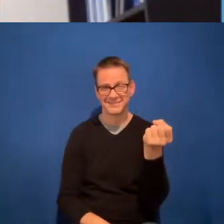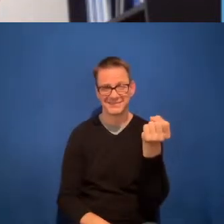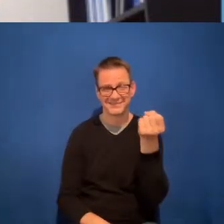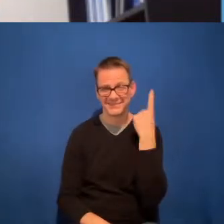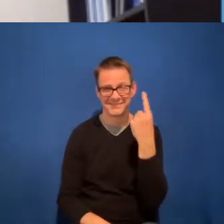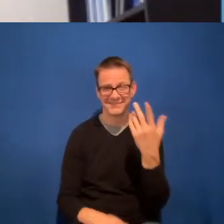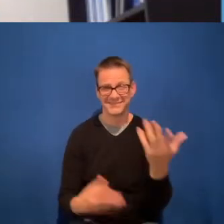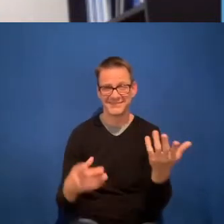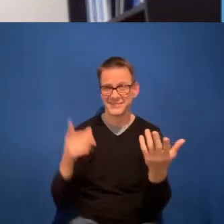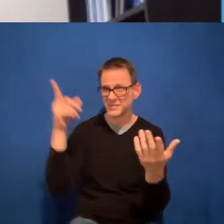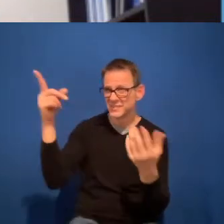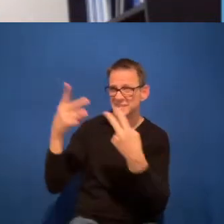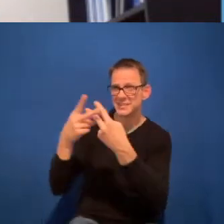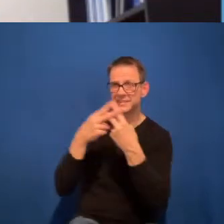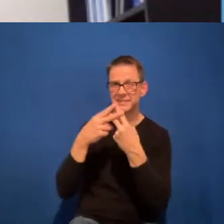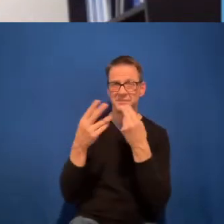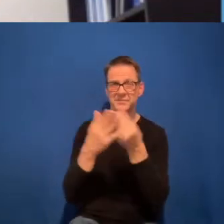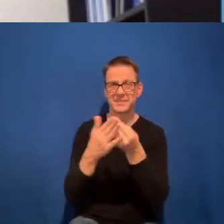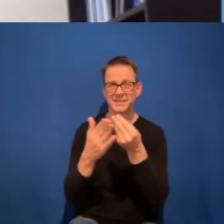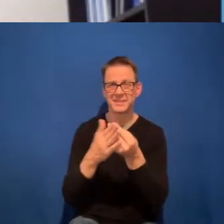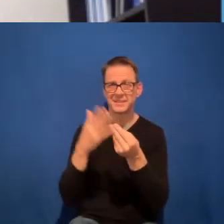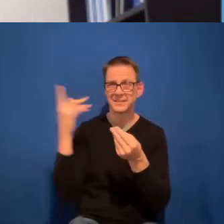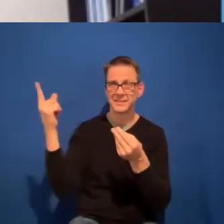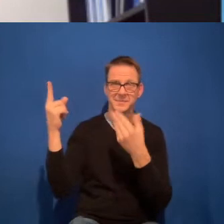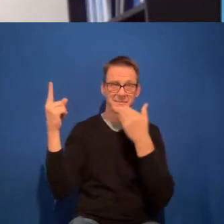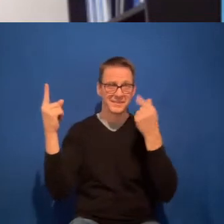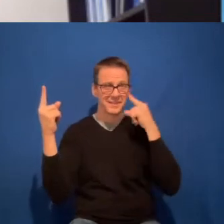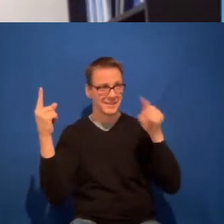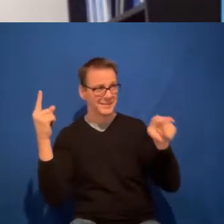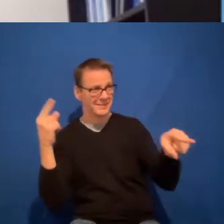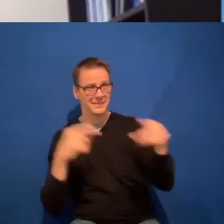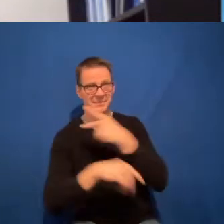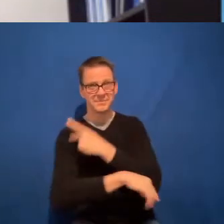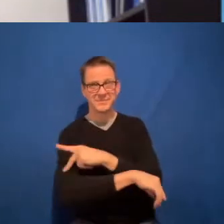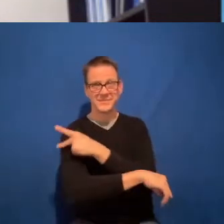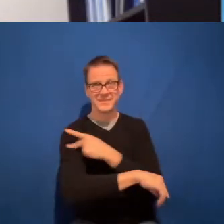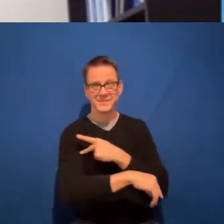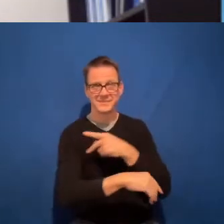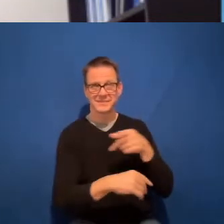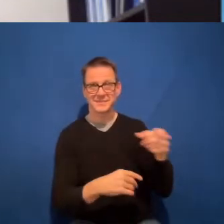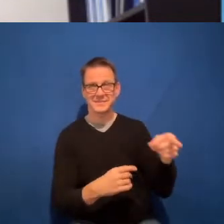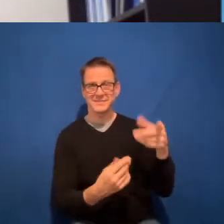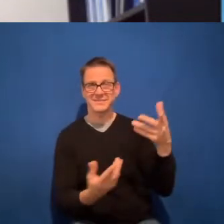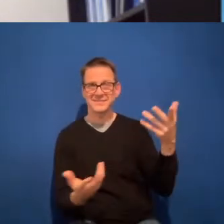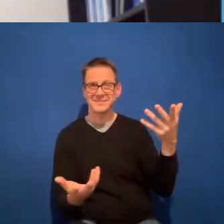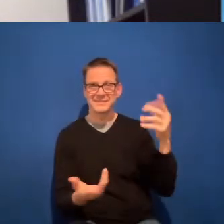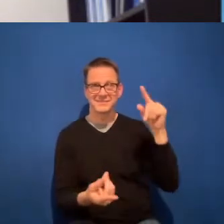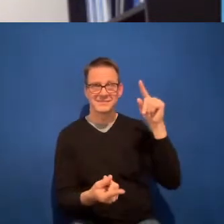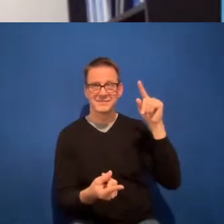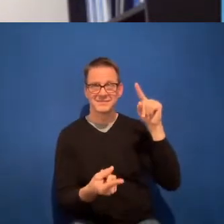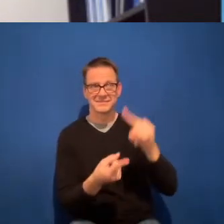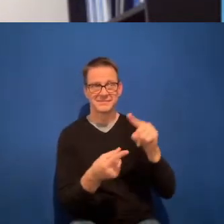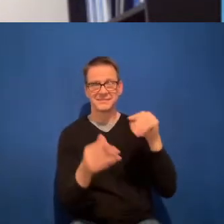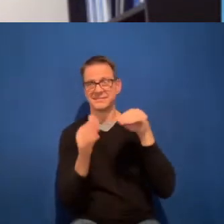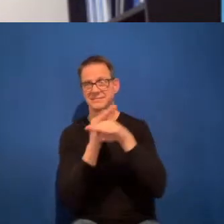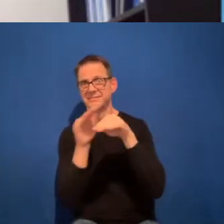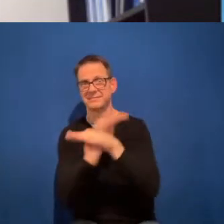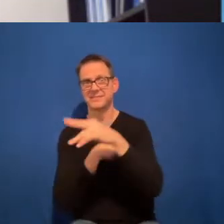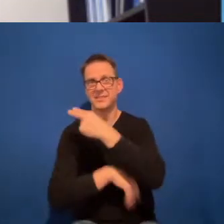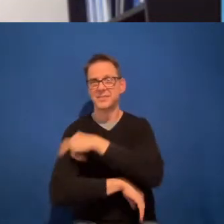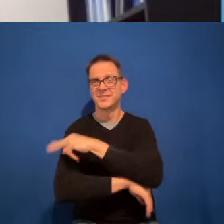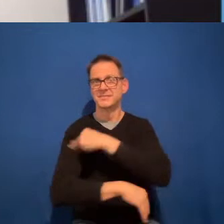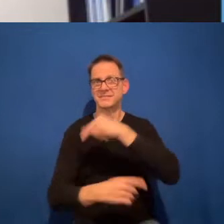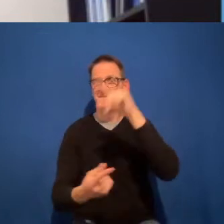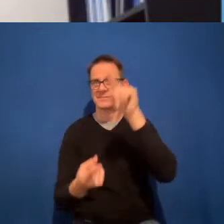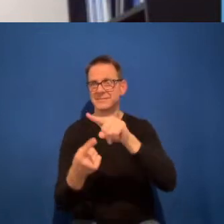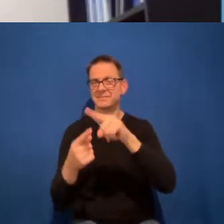patient, and decrease healthcare utilization. And they're still not paying for it. But what's the outcome? The outcome are people, you